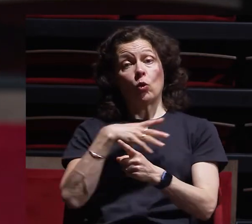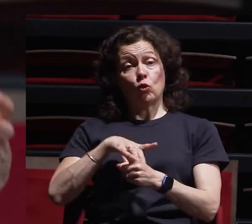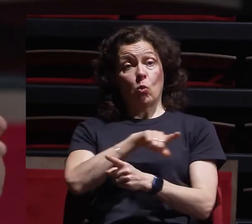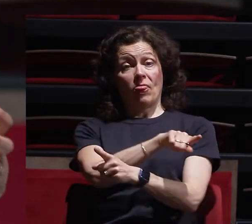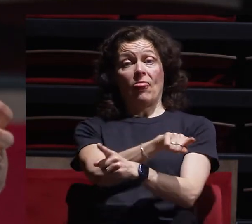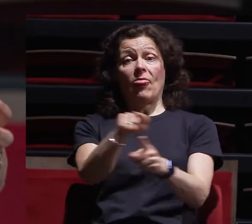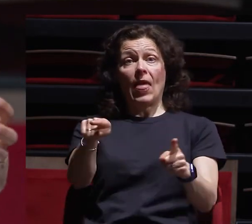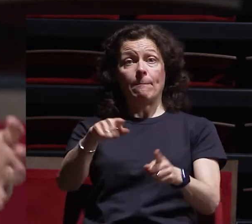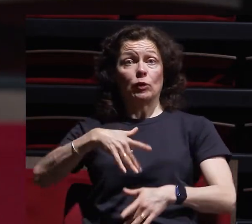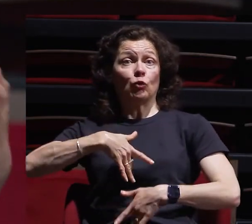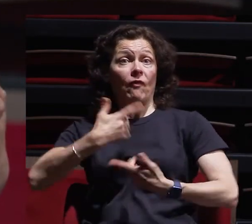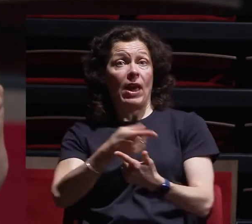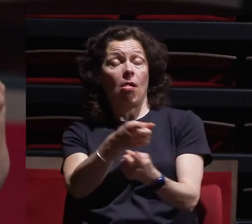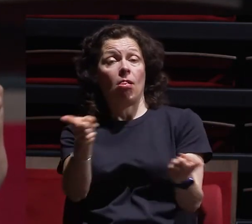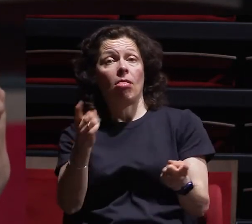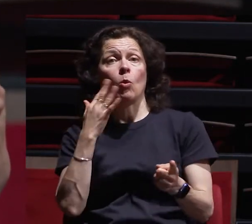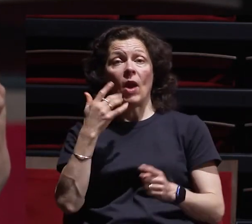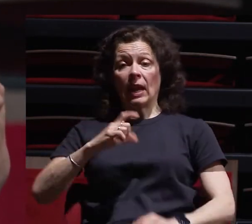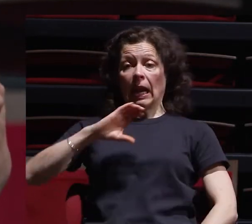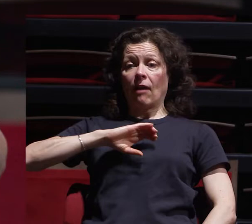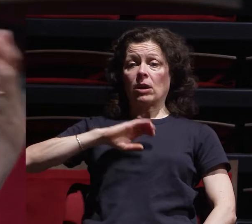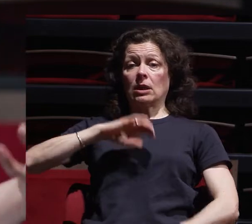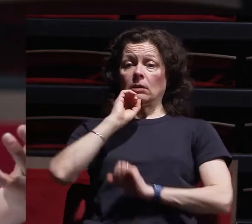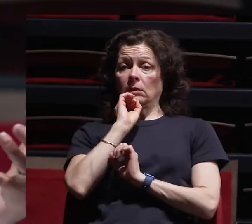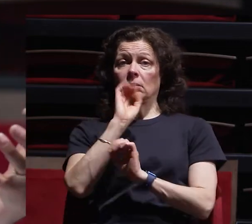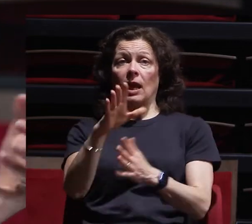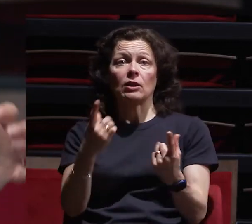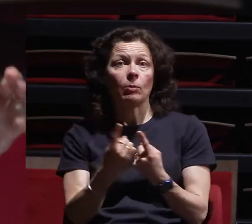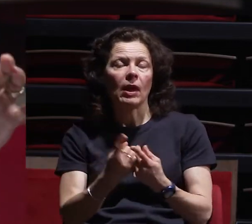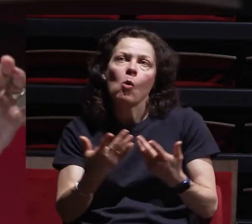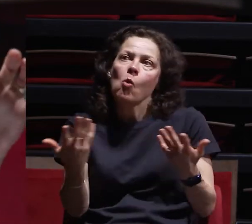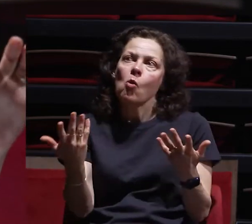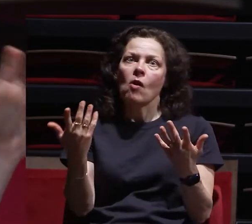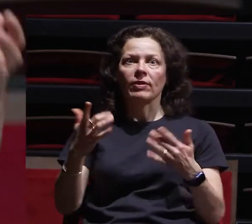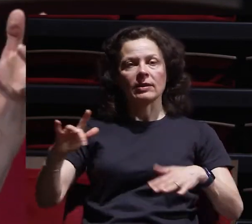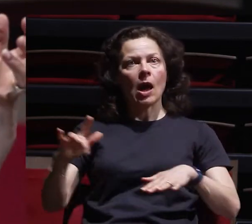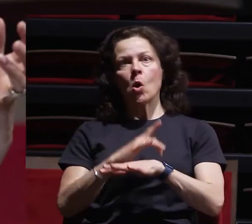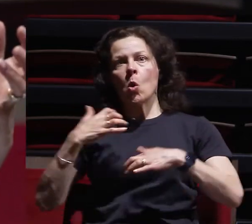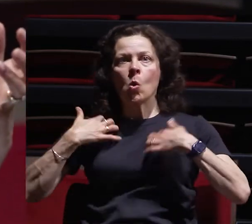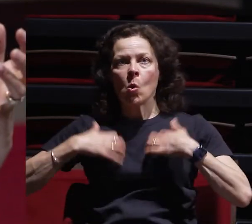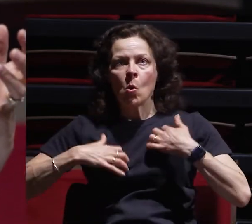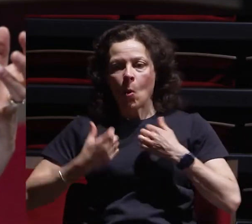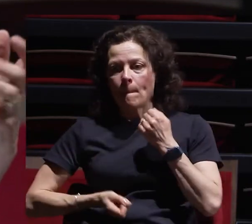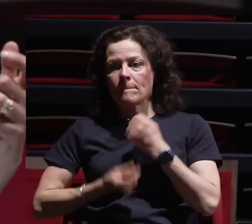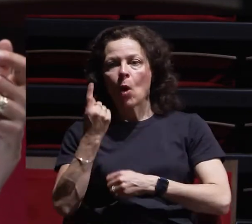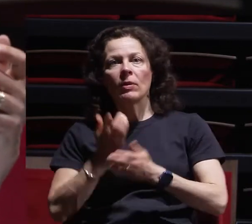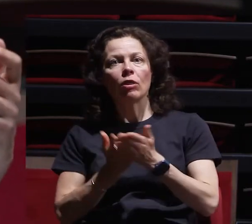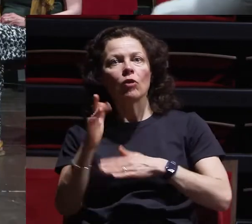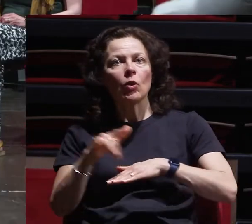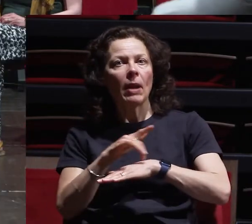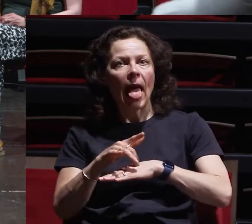to feel when a character says something or there's a dramatic moment in the